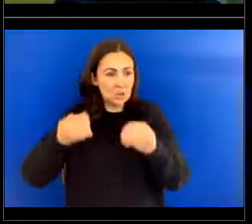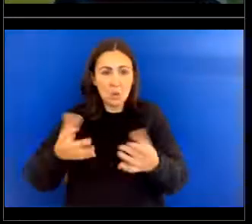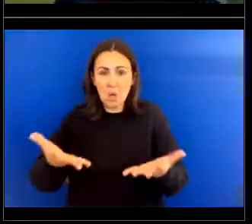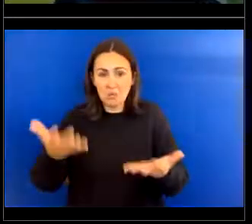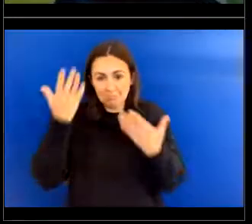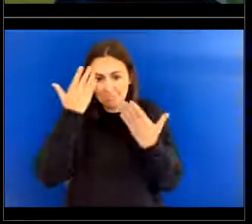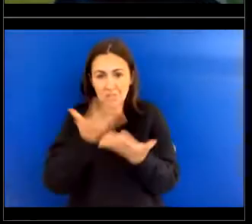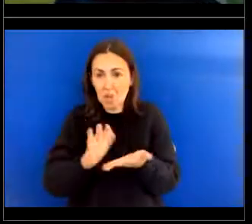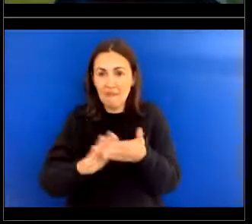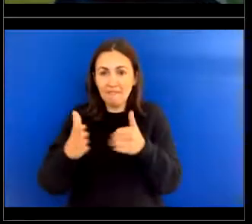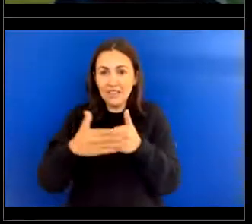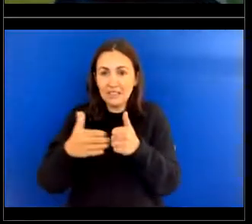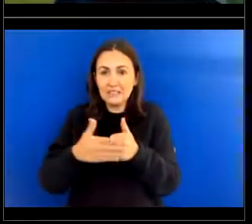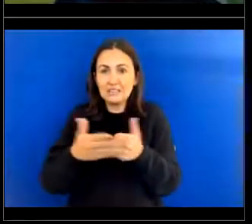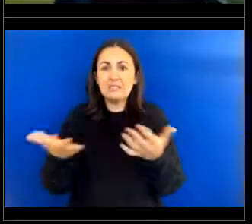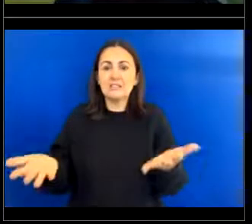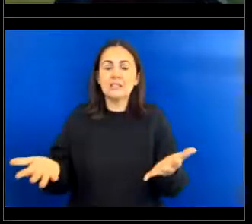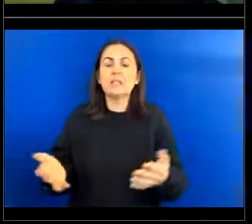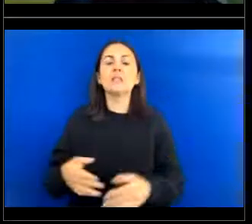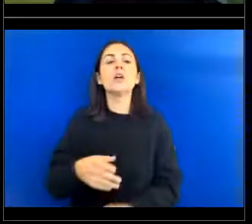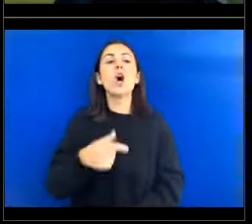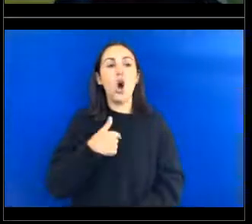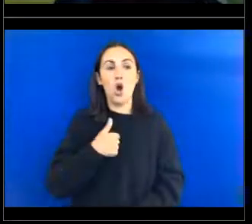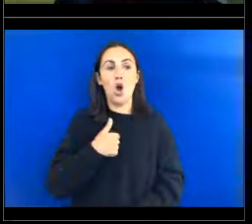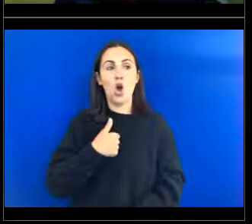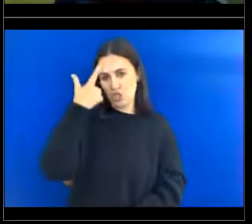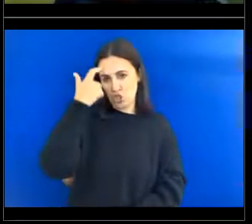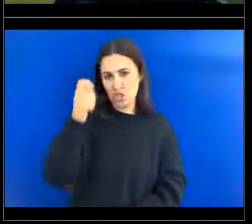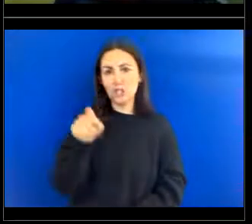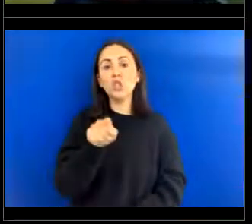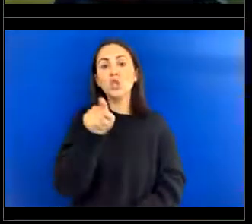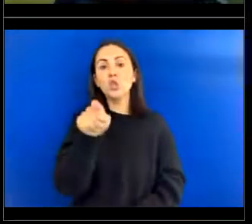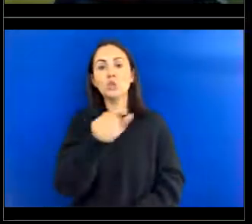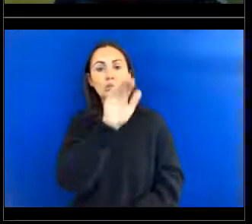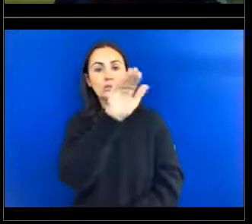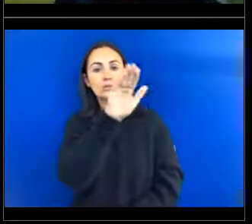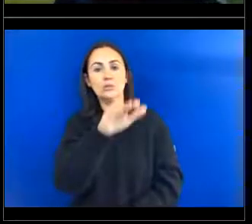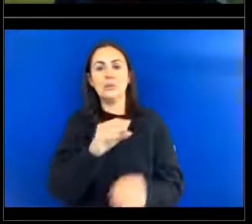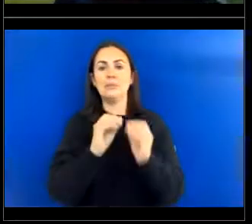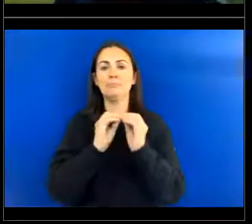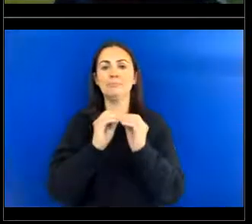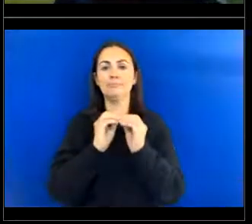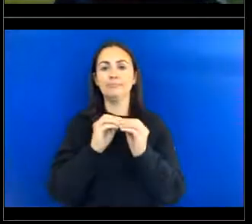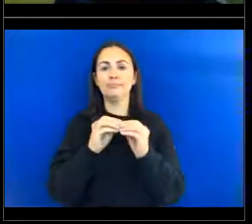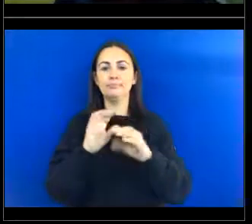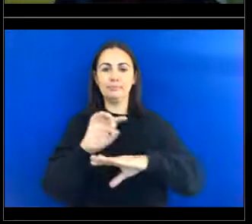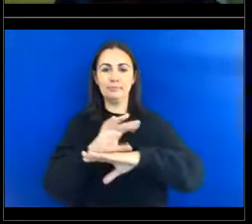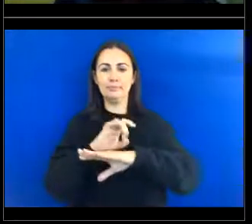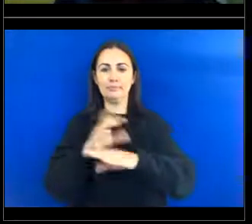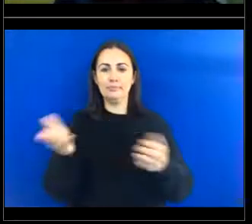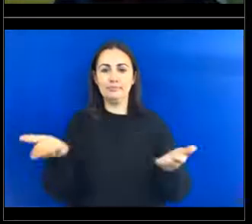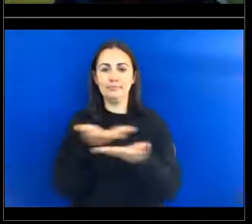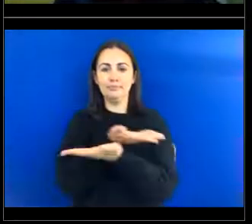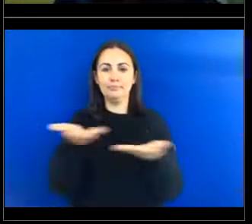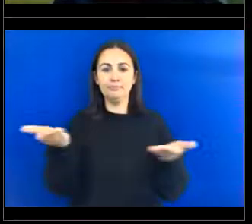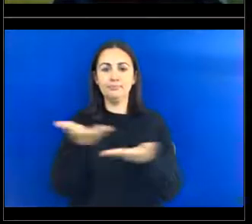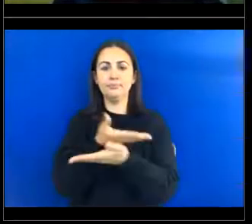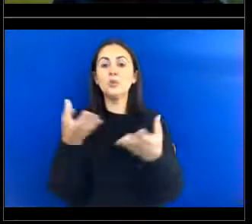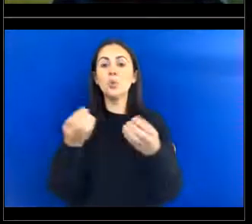step we would suggest that you take is to try mediation through the community justice centres.